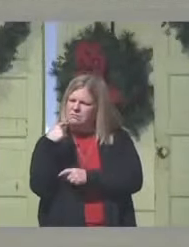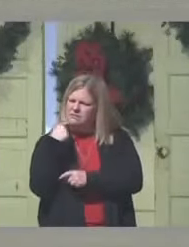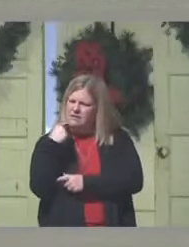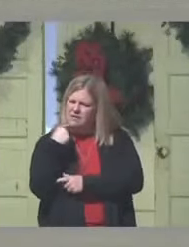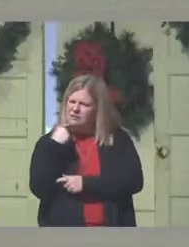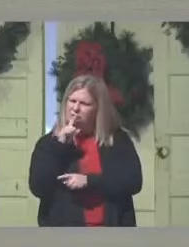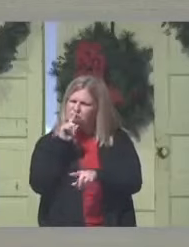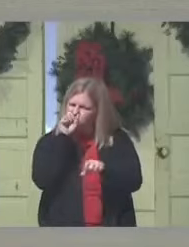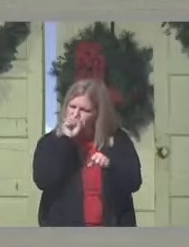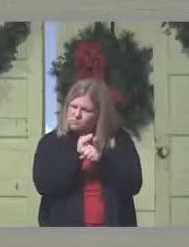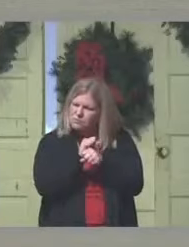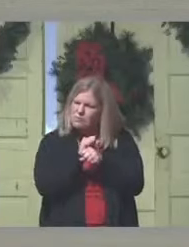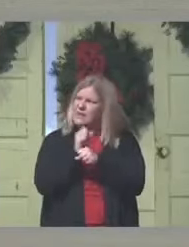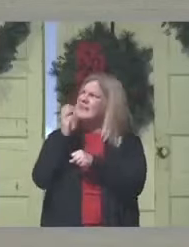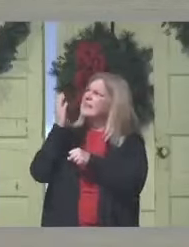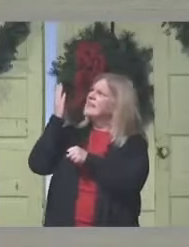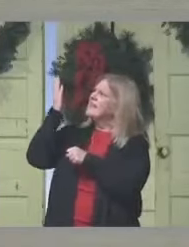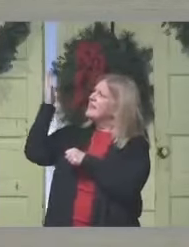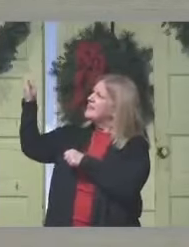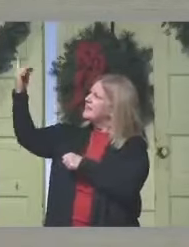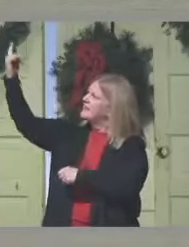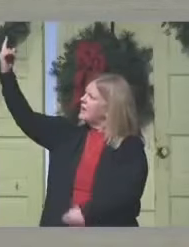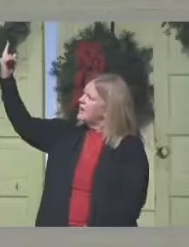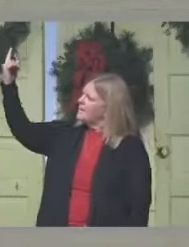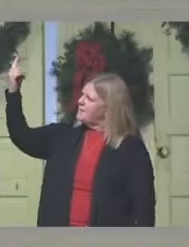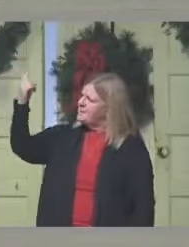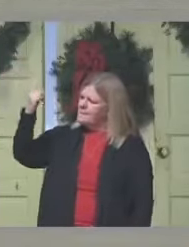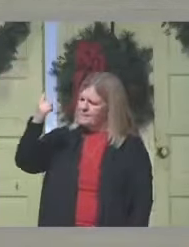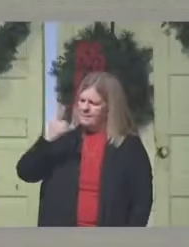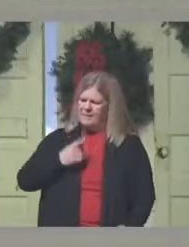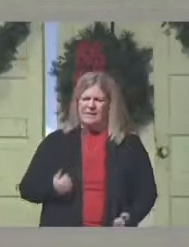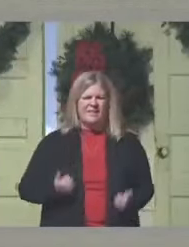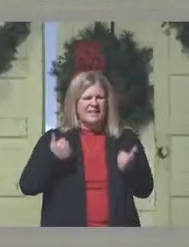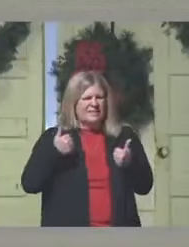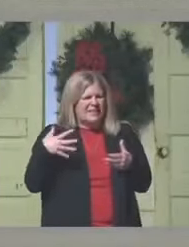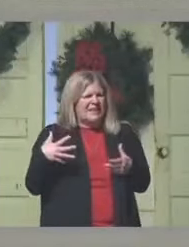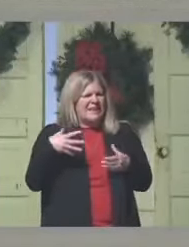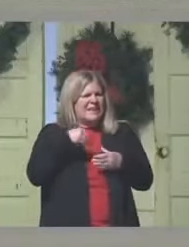our Creator Christ has actually come to live in us?